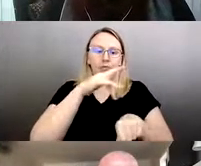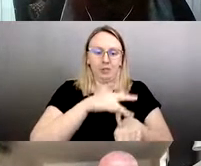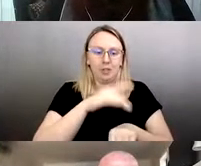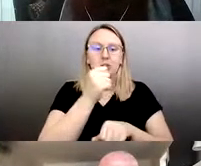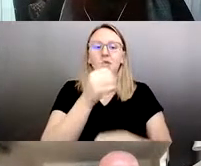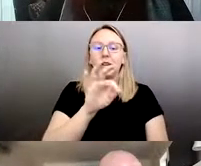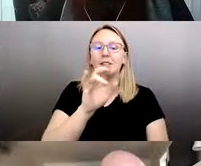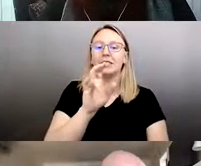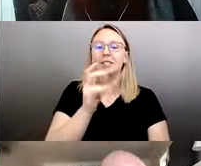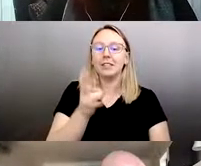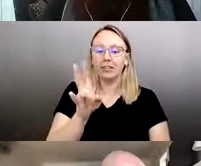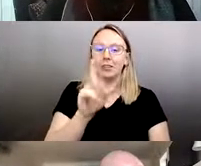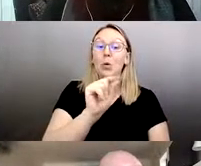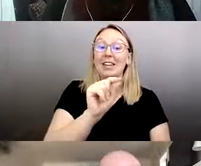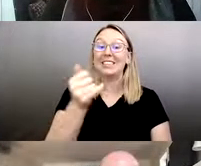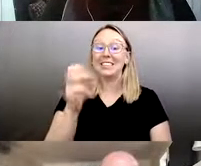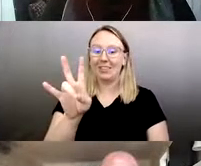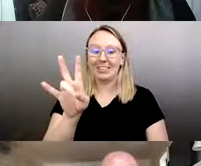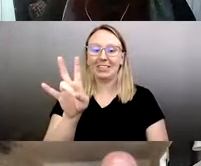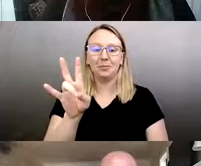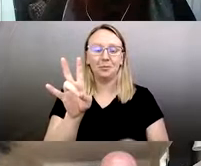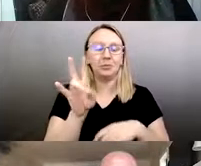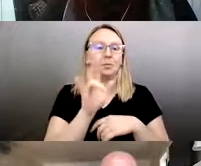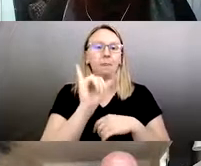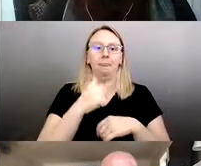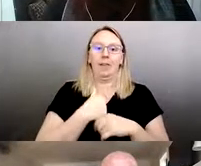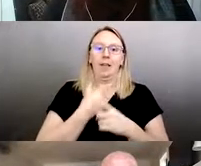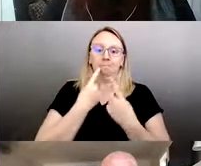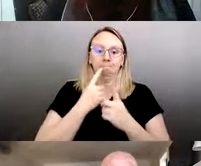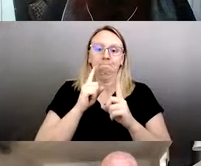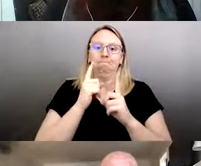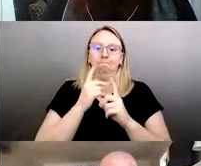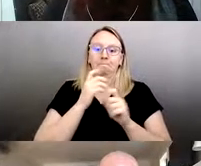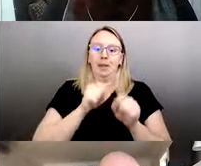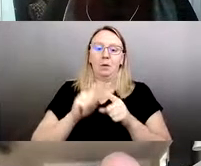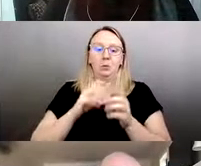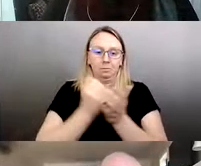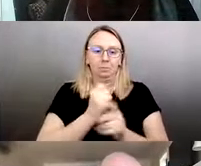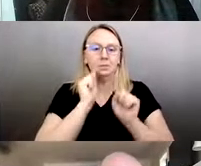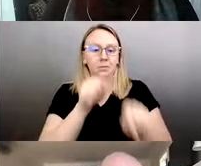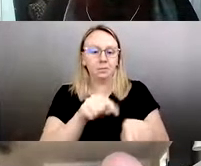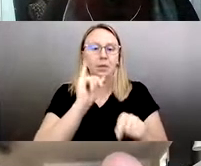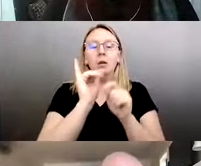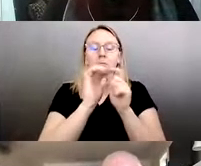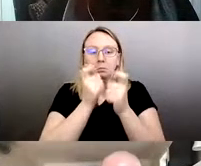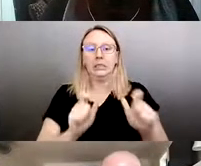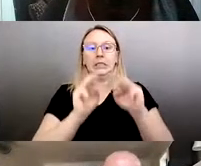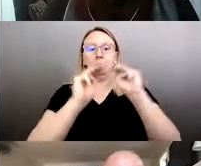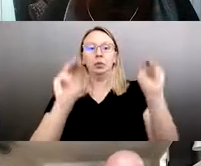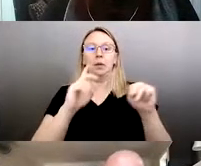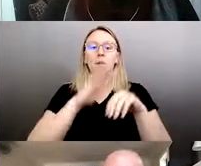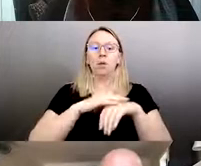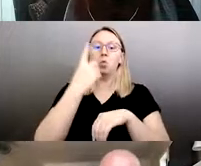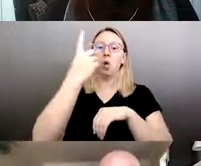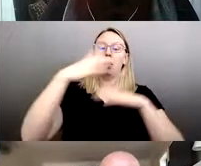an undergrad lit major, the compact but robust museum located on a single upper floor offered me